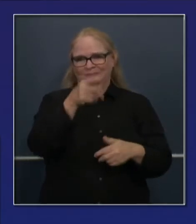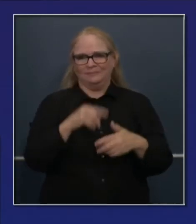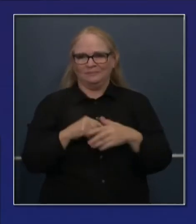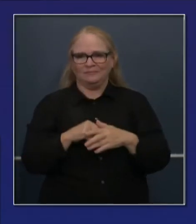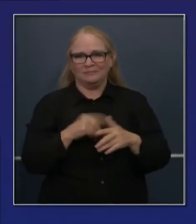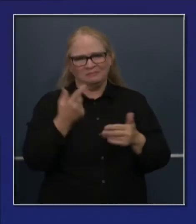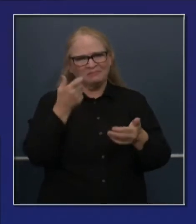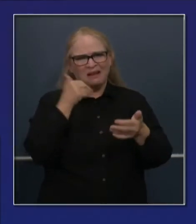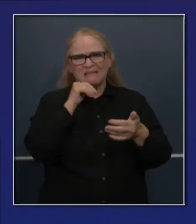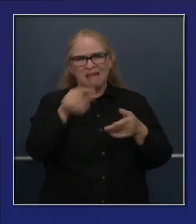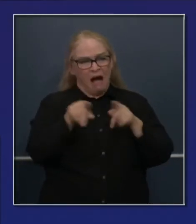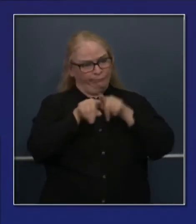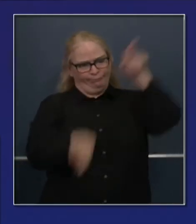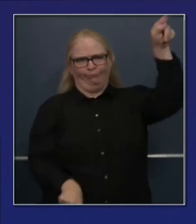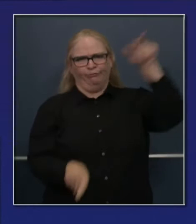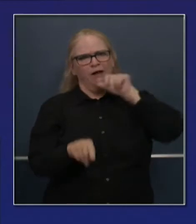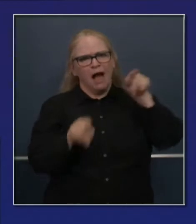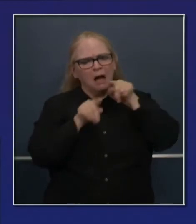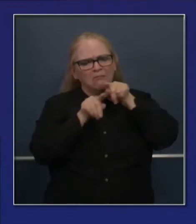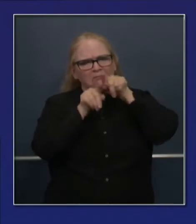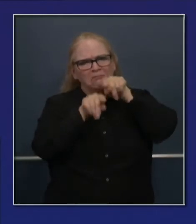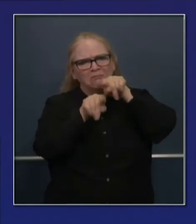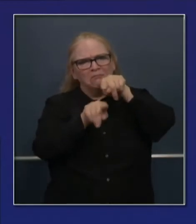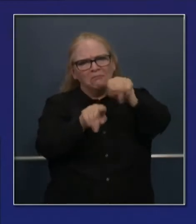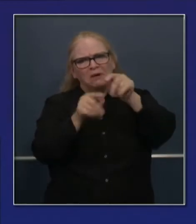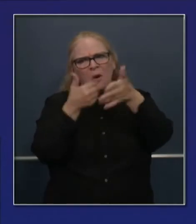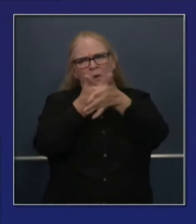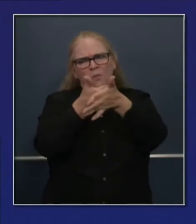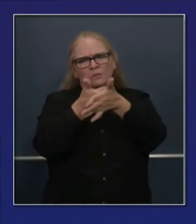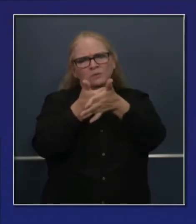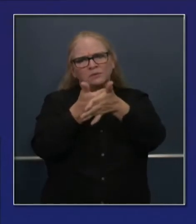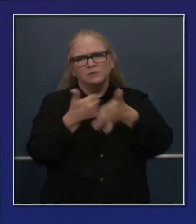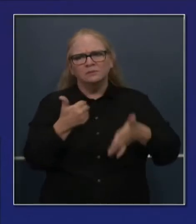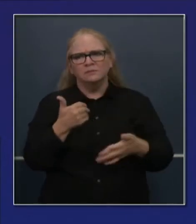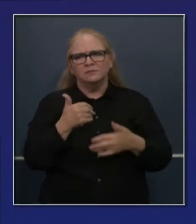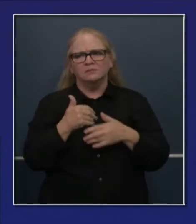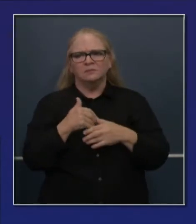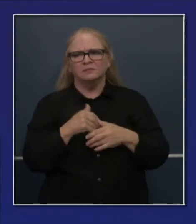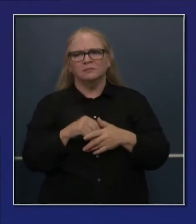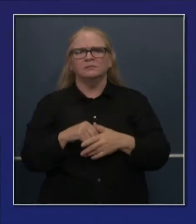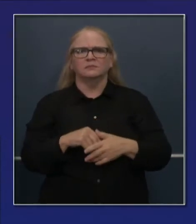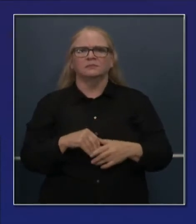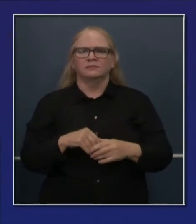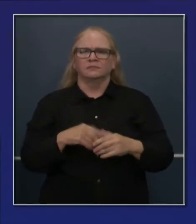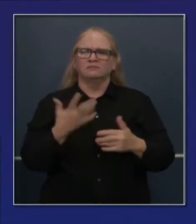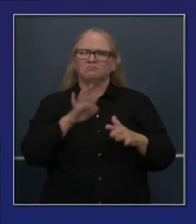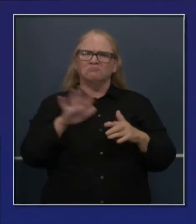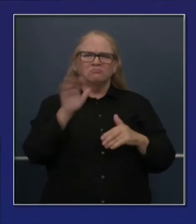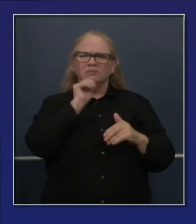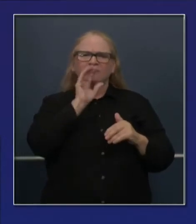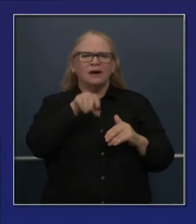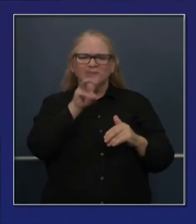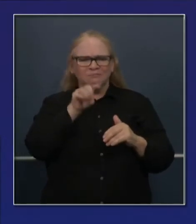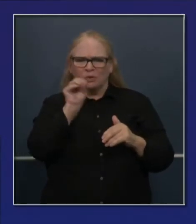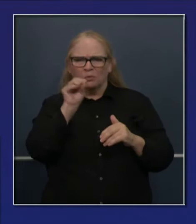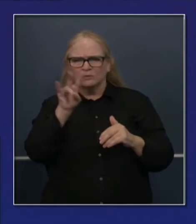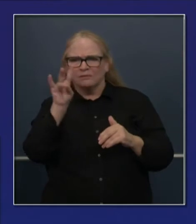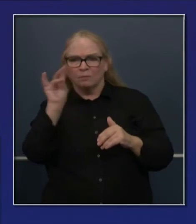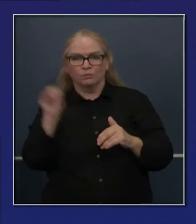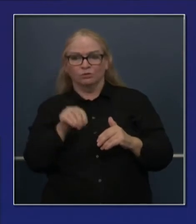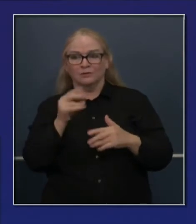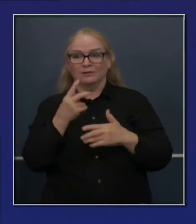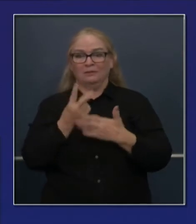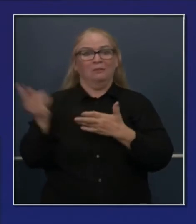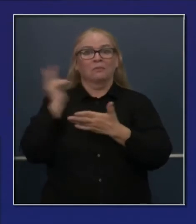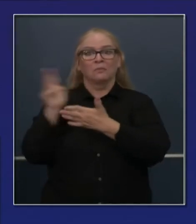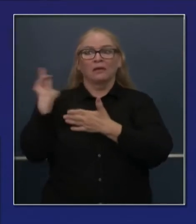July 25th, 7.2 versus 7% around the beginning of August. But bottom line is